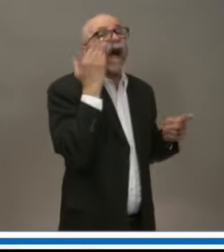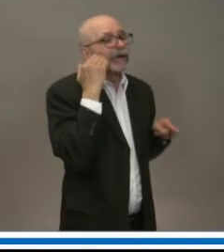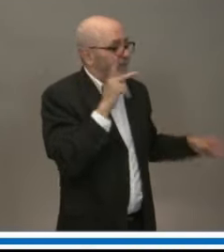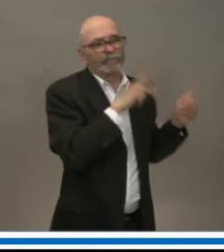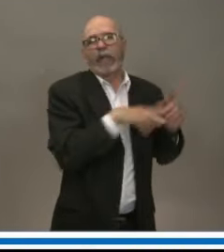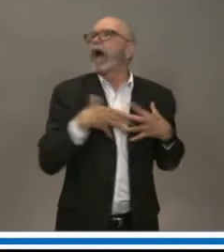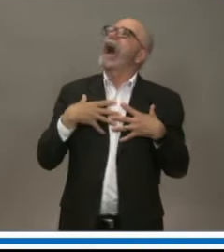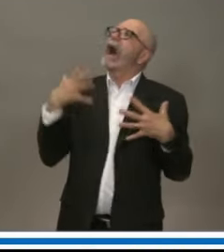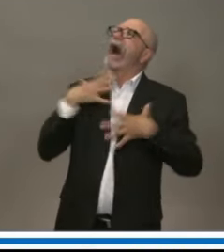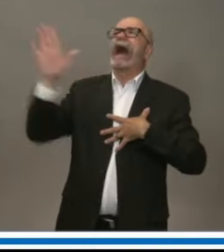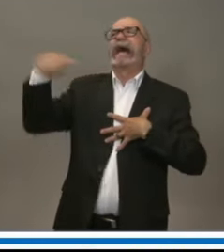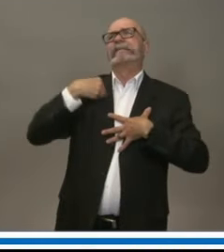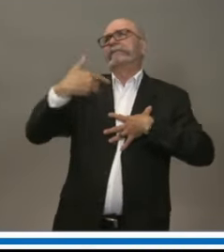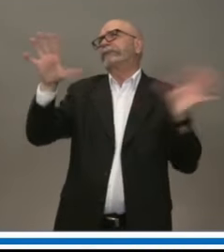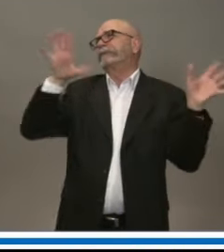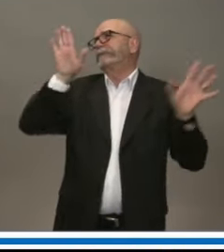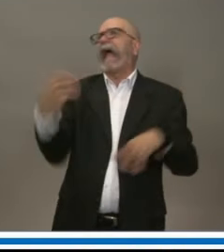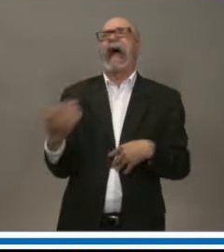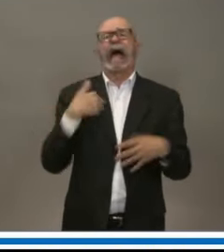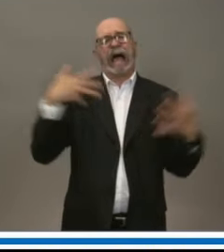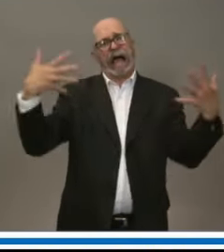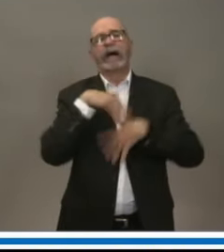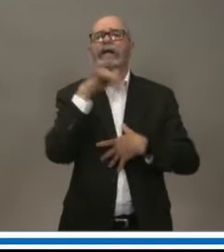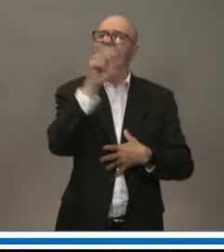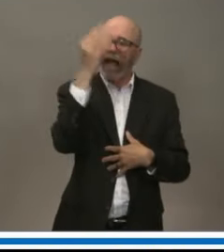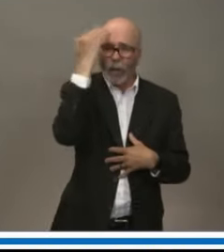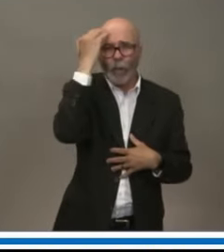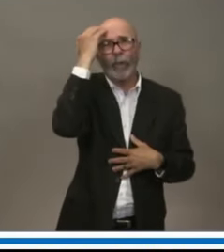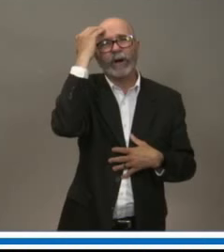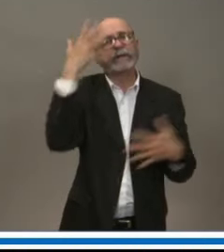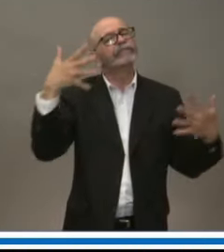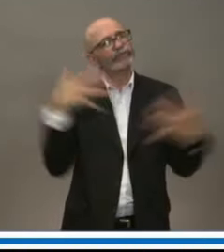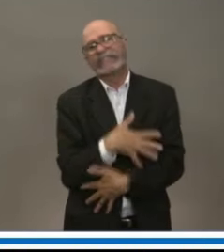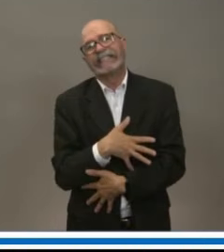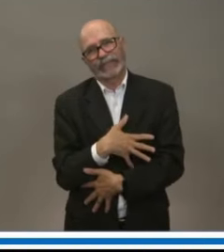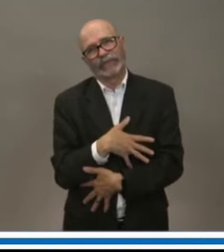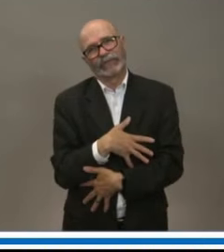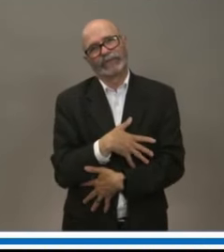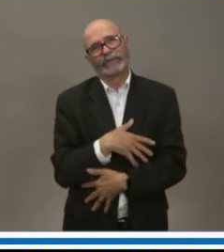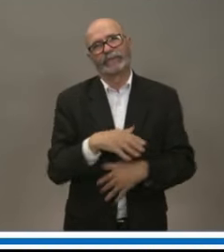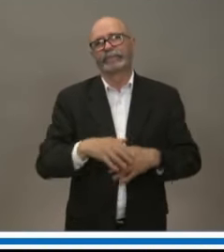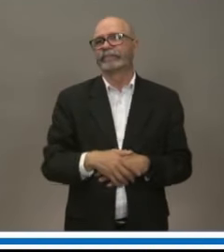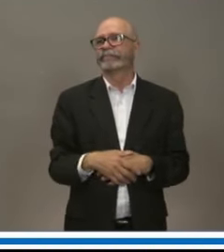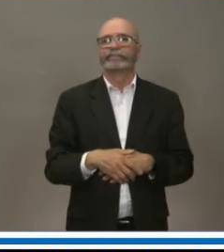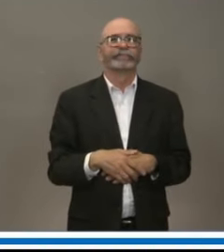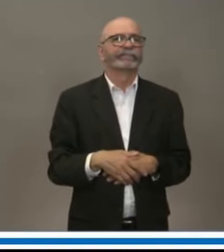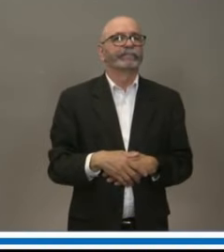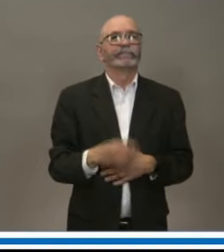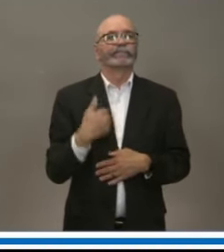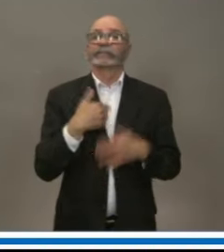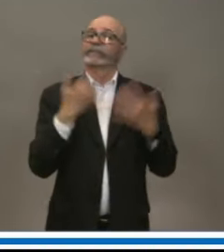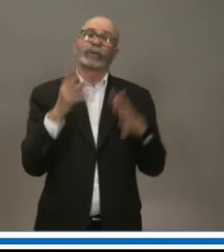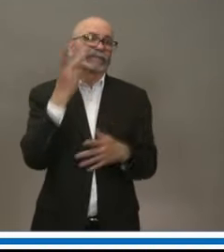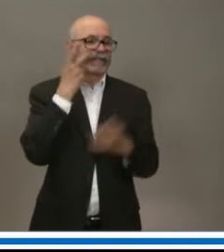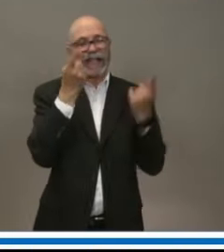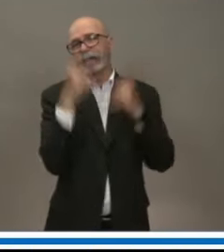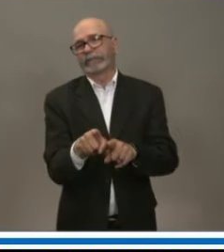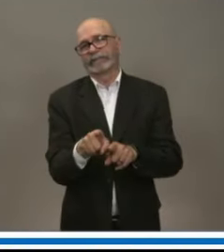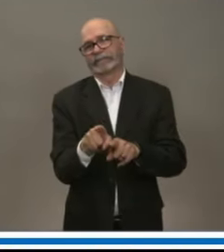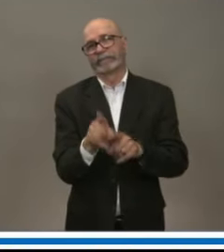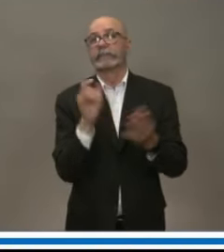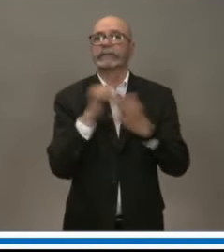in a long-term care facility. We're seeing this situation happen across the country, and that's not what we want here. It's why we locked our nursing homes down